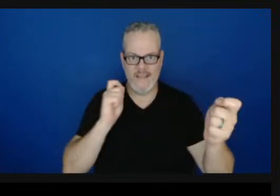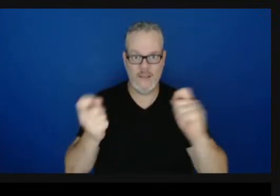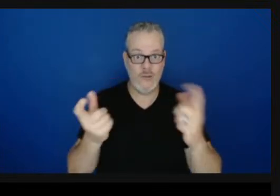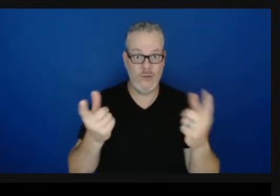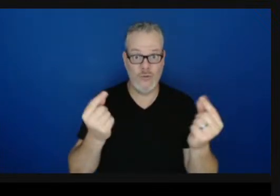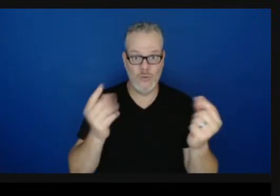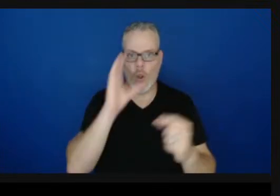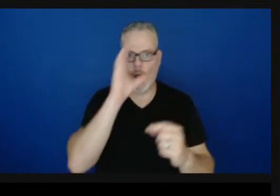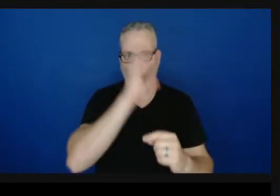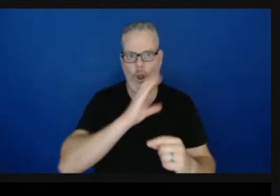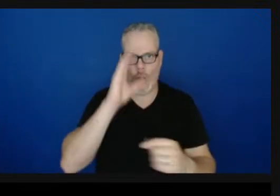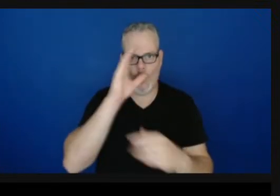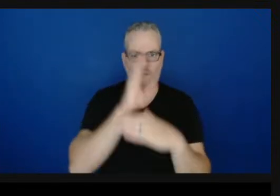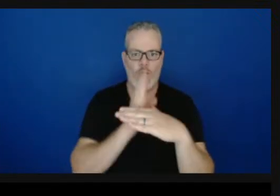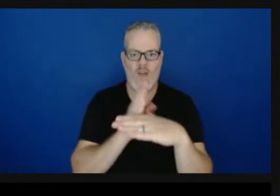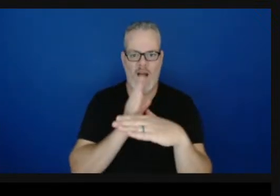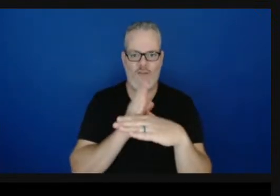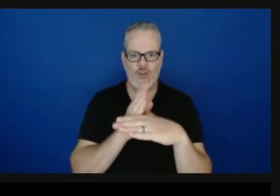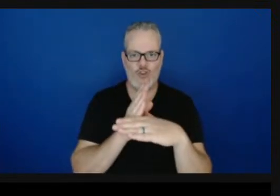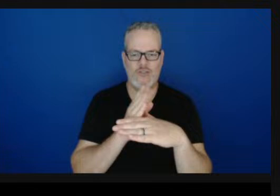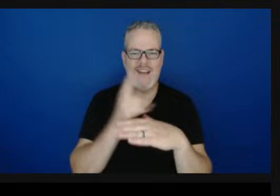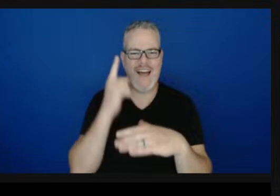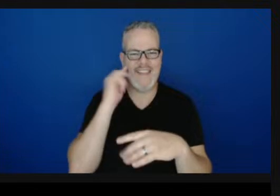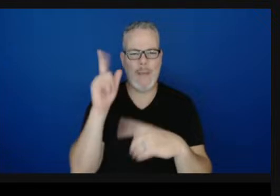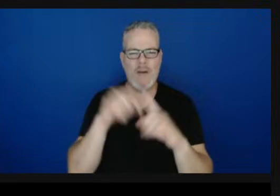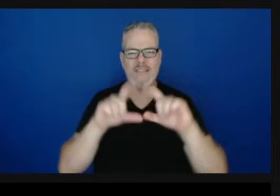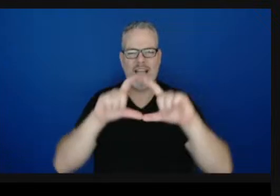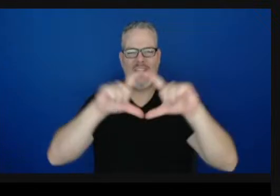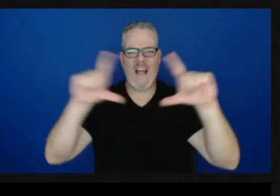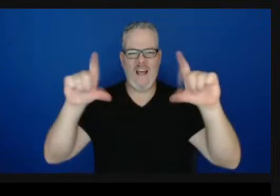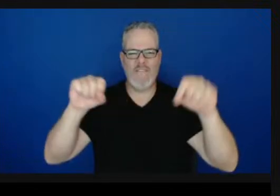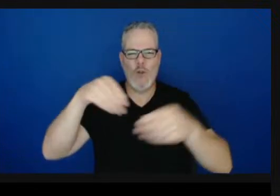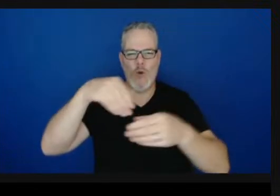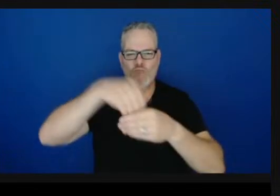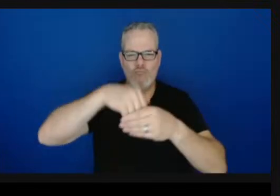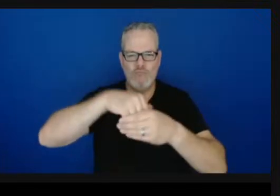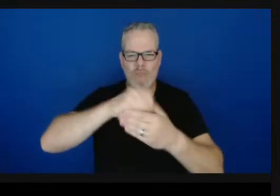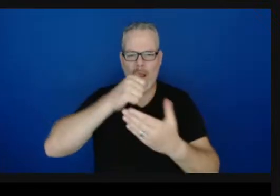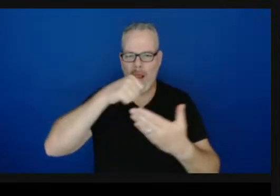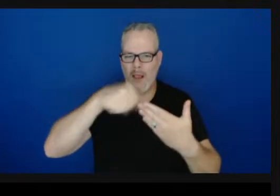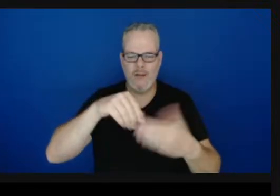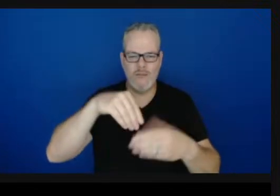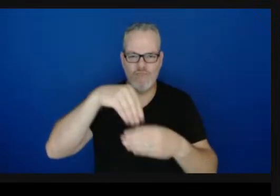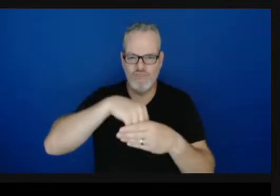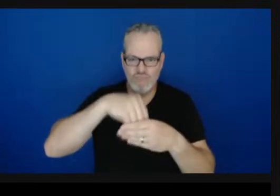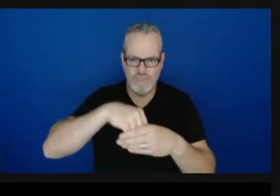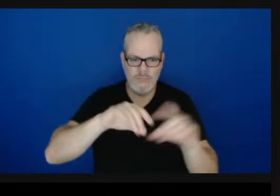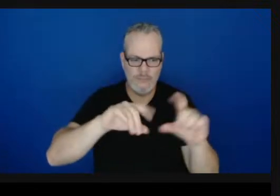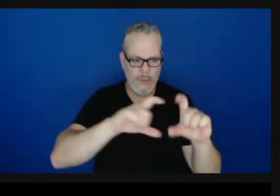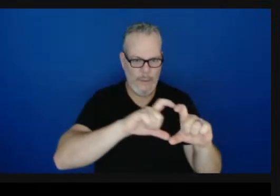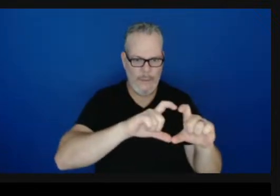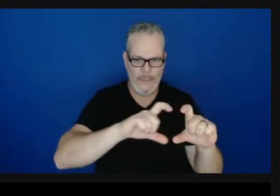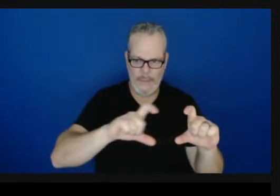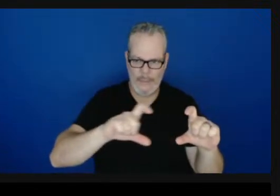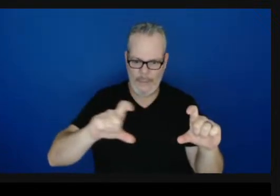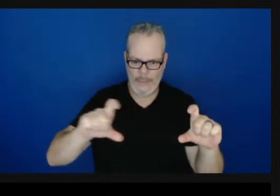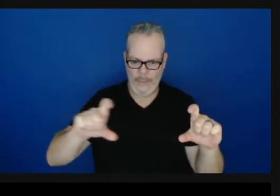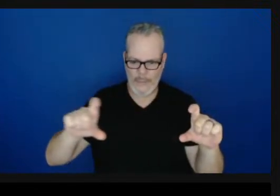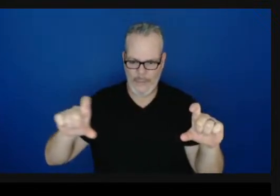as like an envelope. Where's the top of the envelope there? Right? Maybe it comes down a little bit. And then where's the bottom of the